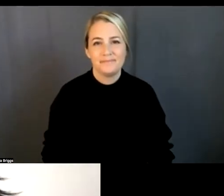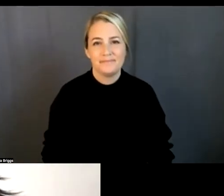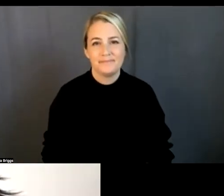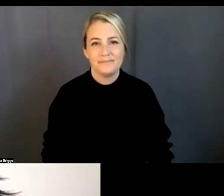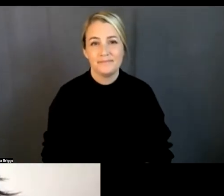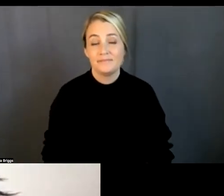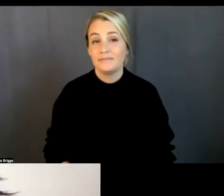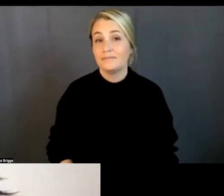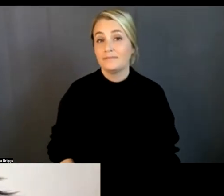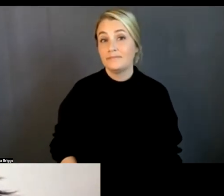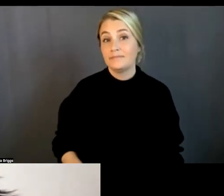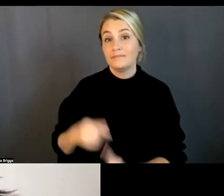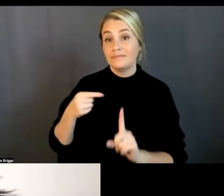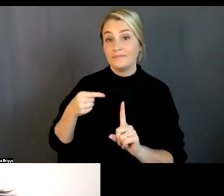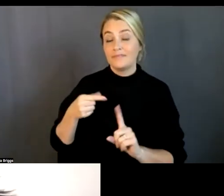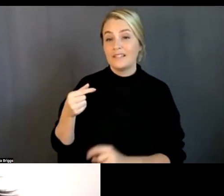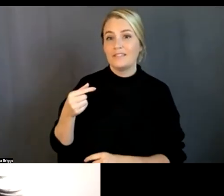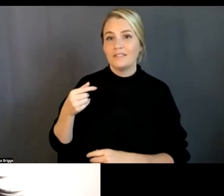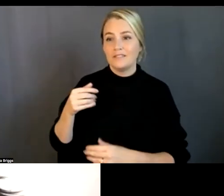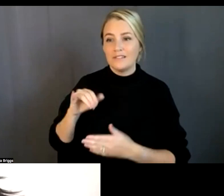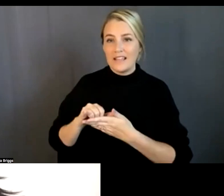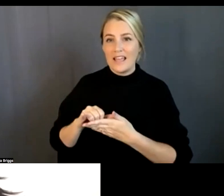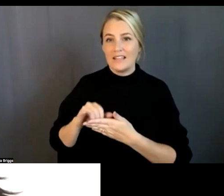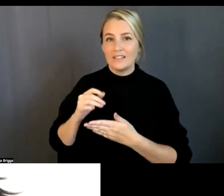Here, maybe generative conflict.